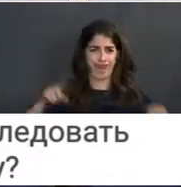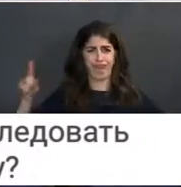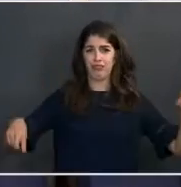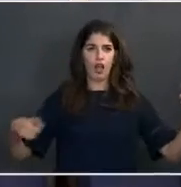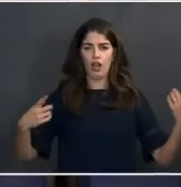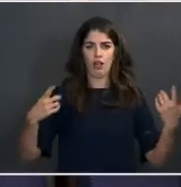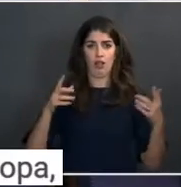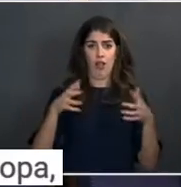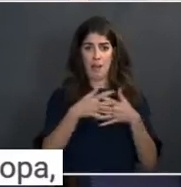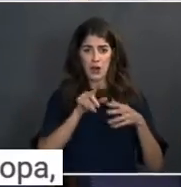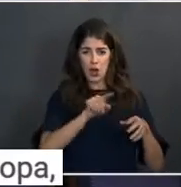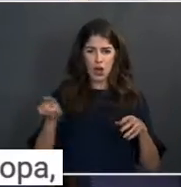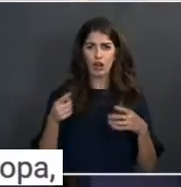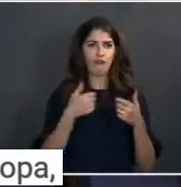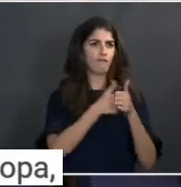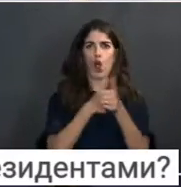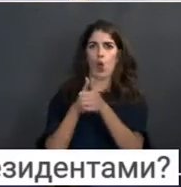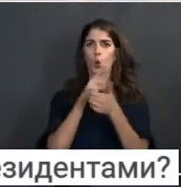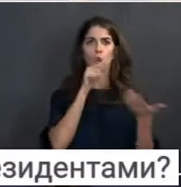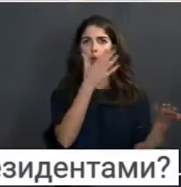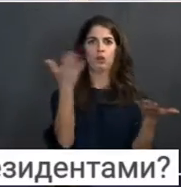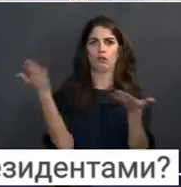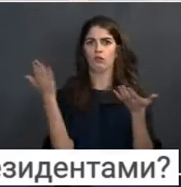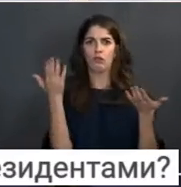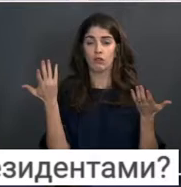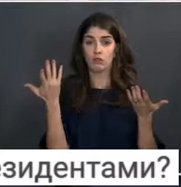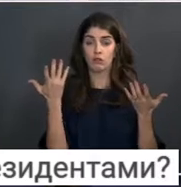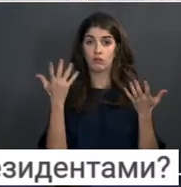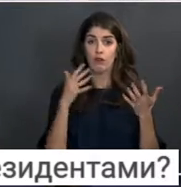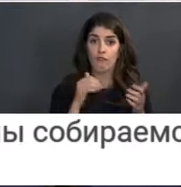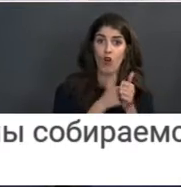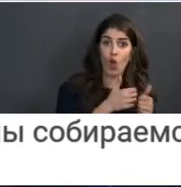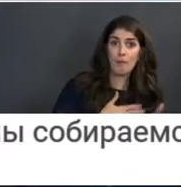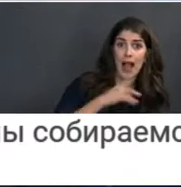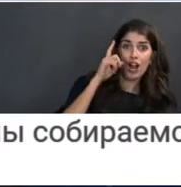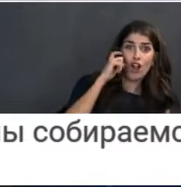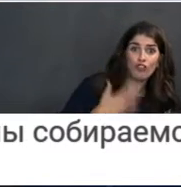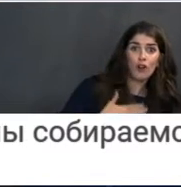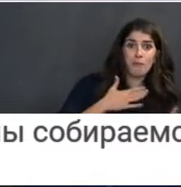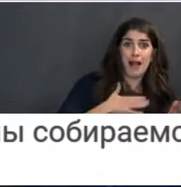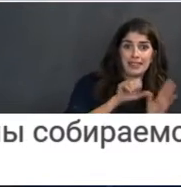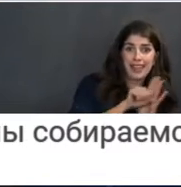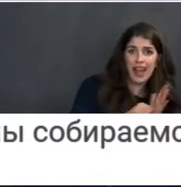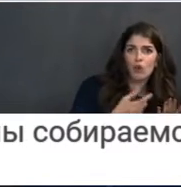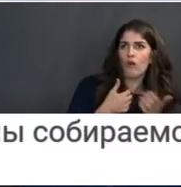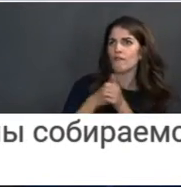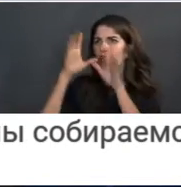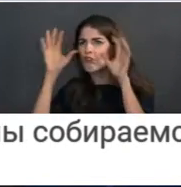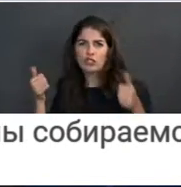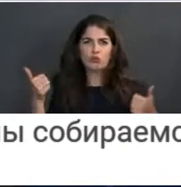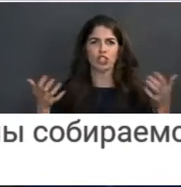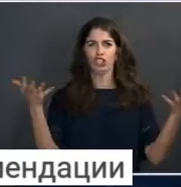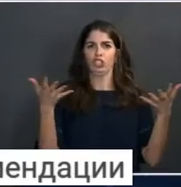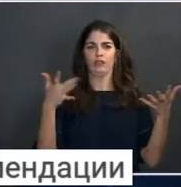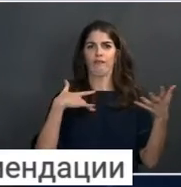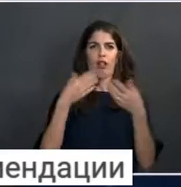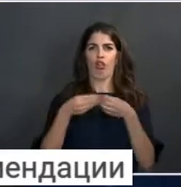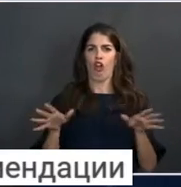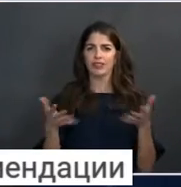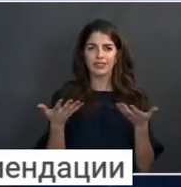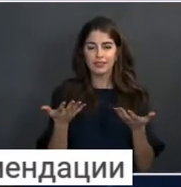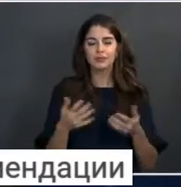follow? Their governor's guidance, or should they follow the president's? Well, first, what we're venturing to do